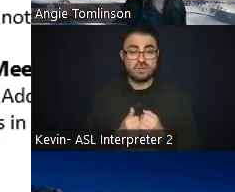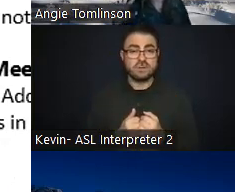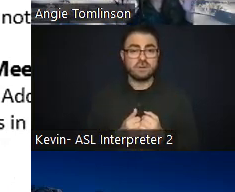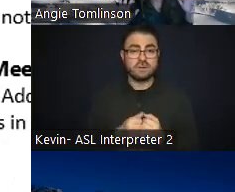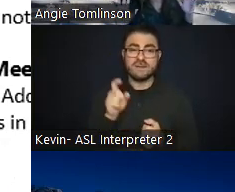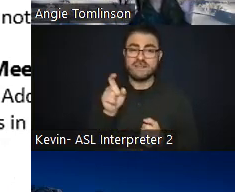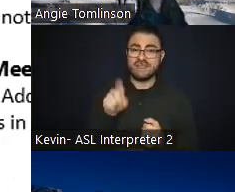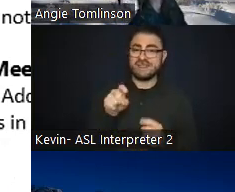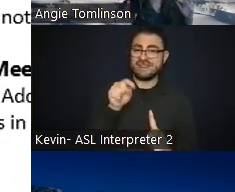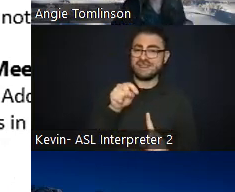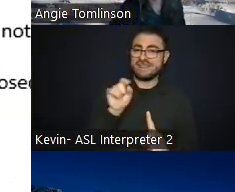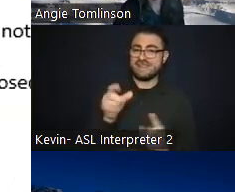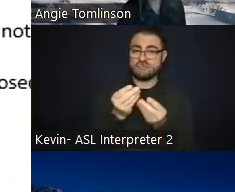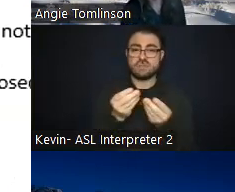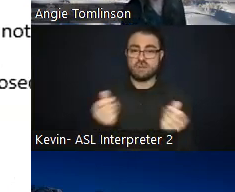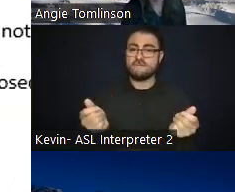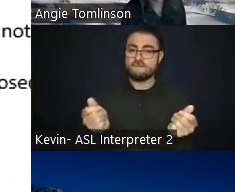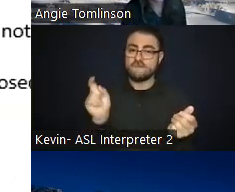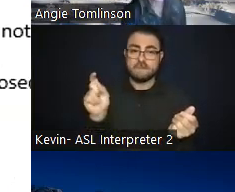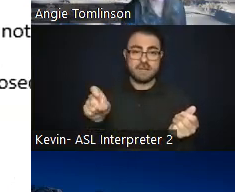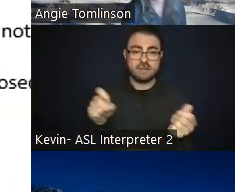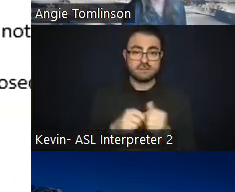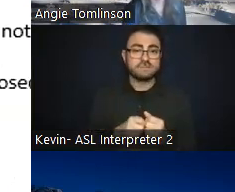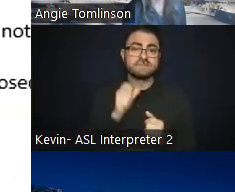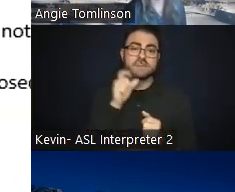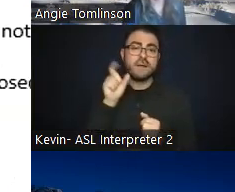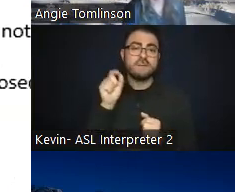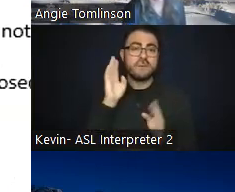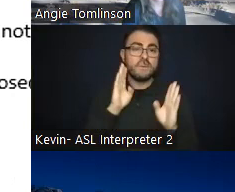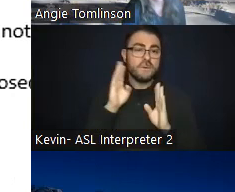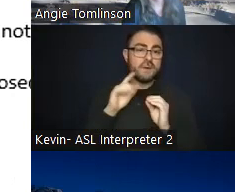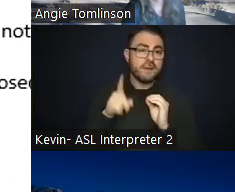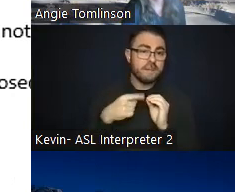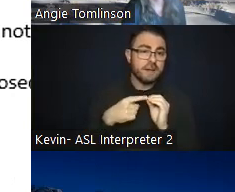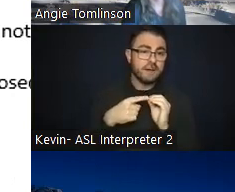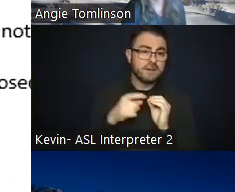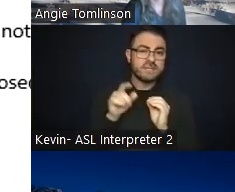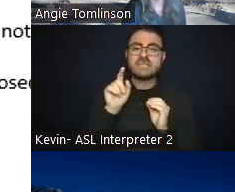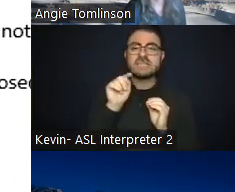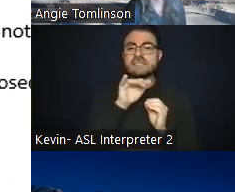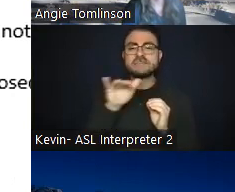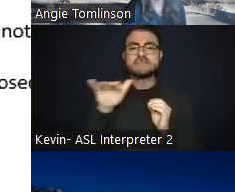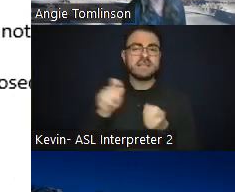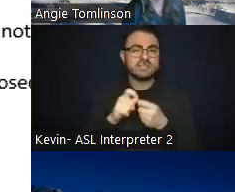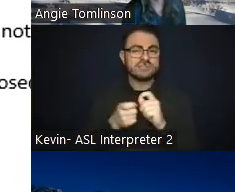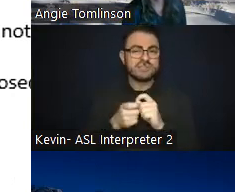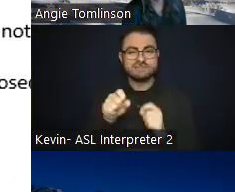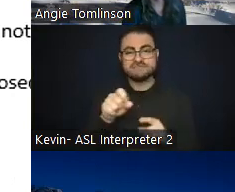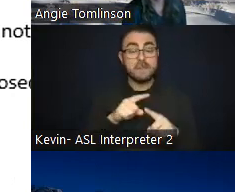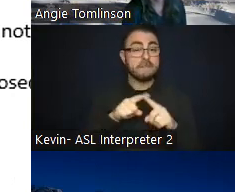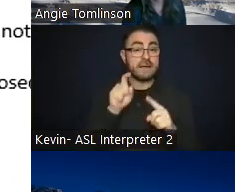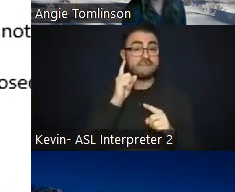resolve this one. We don't need to worry about this. The is not, it's just a typographical change, but to add this